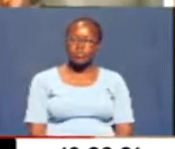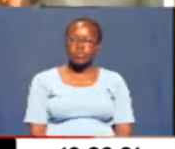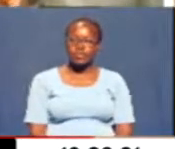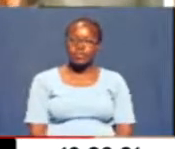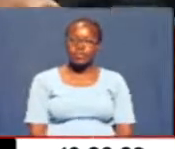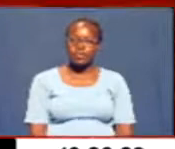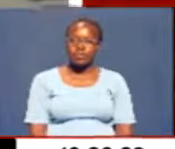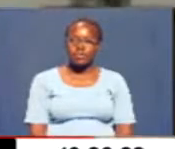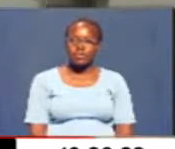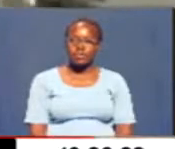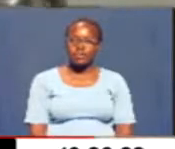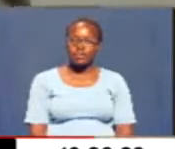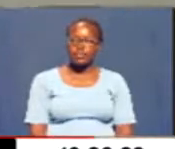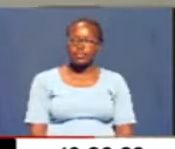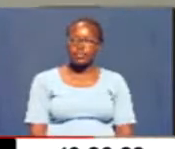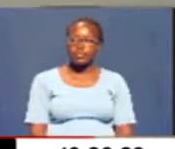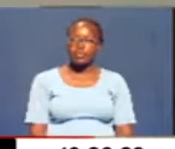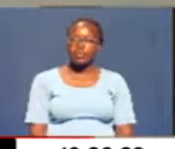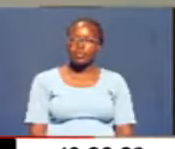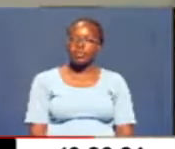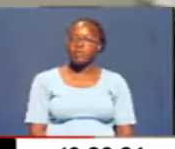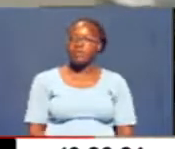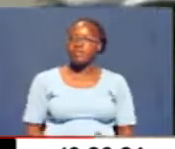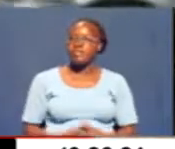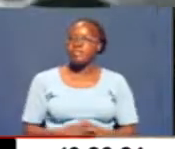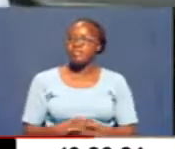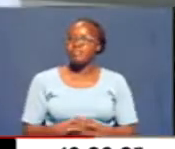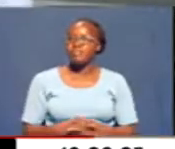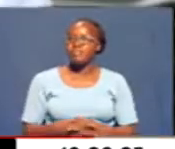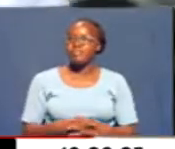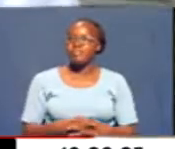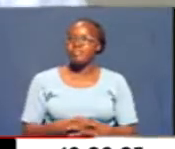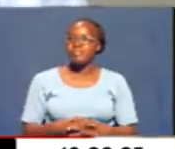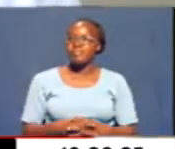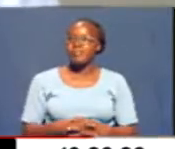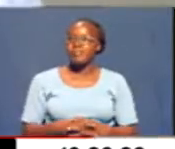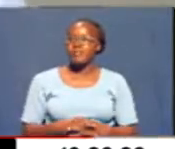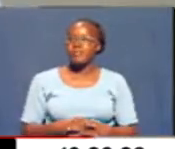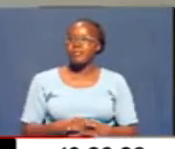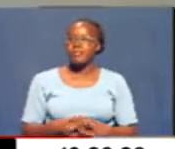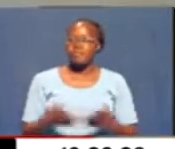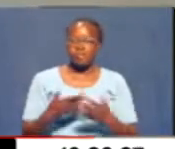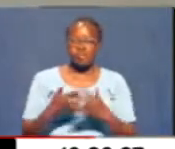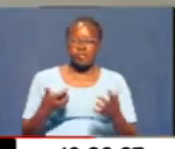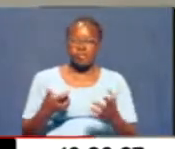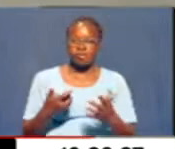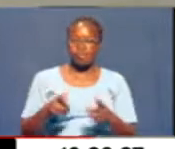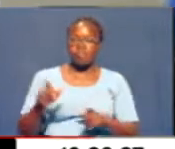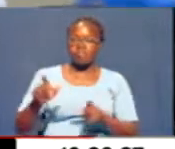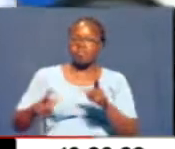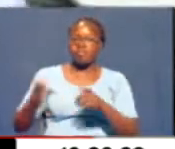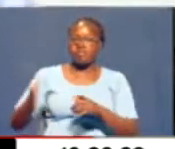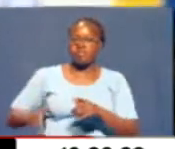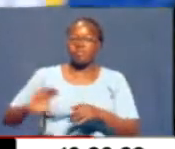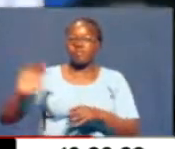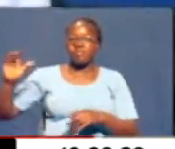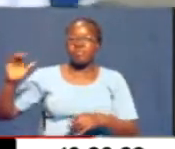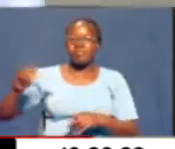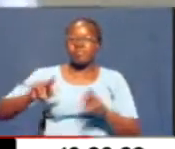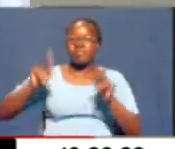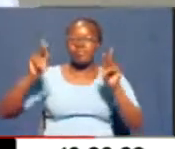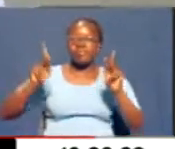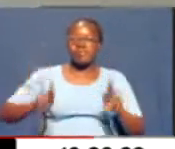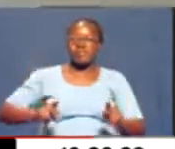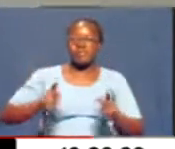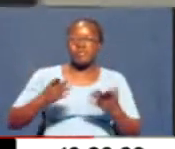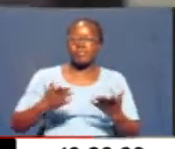Well, a very good morning to you, Safina Chengo back in Nairobi. We're coming to you live from the lakeside city of Kisumu here. And what a